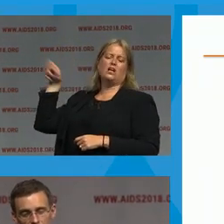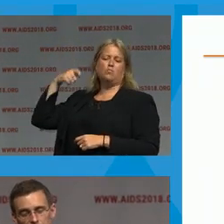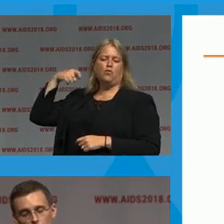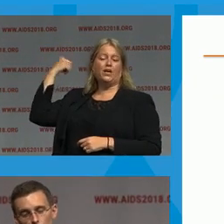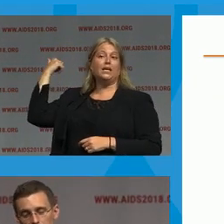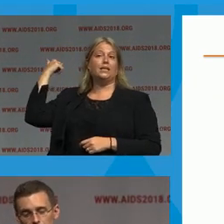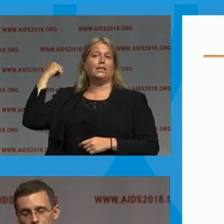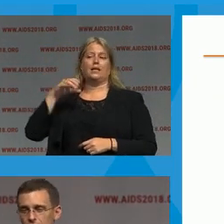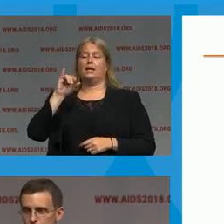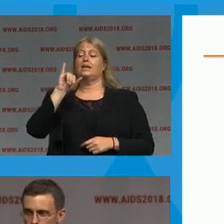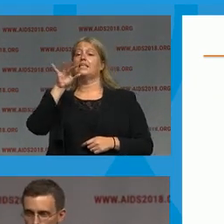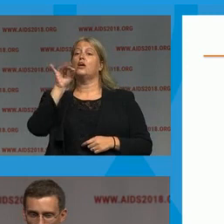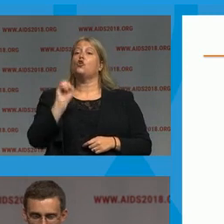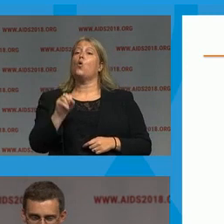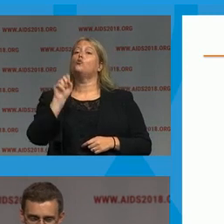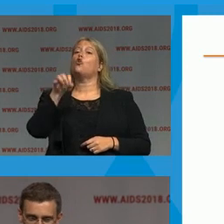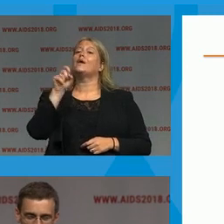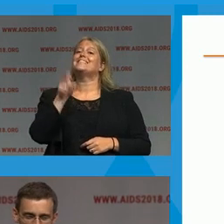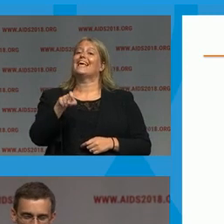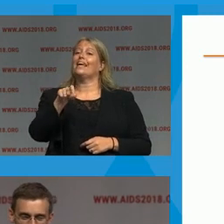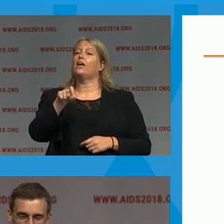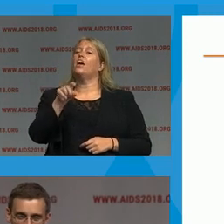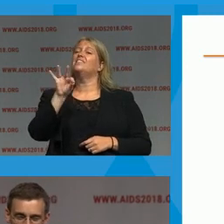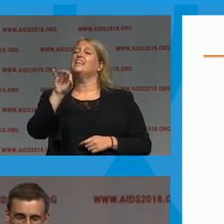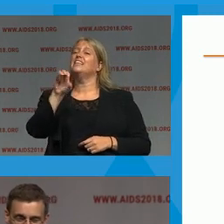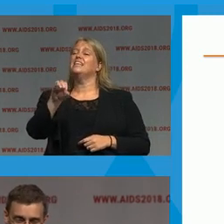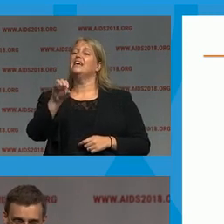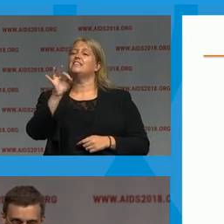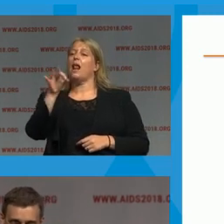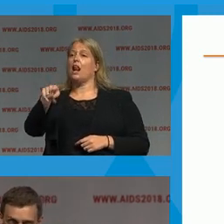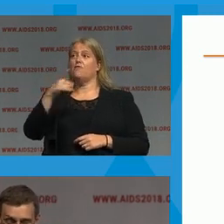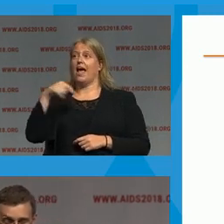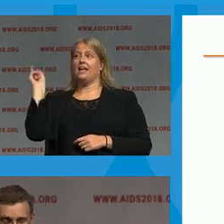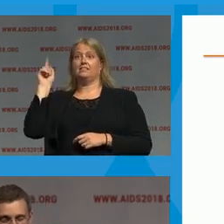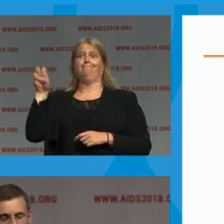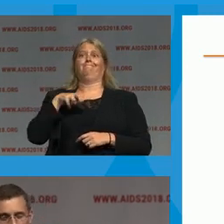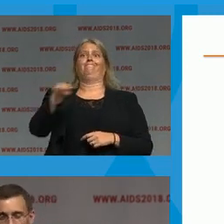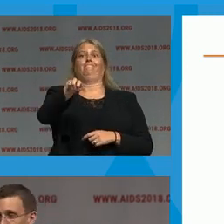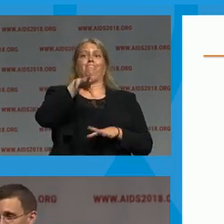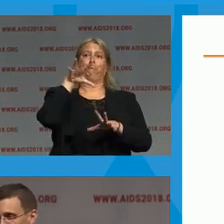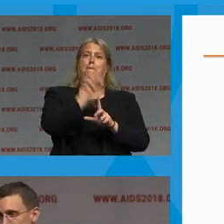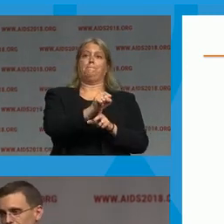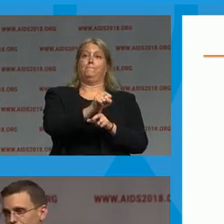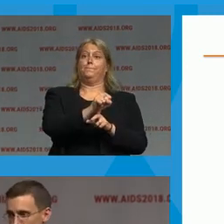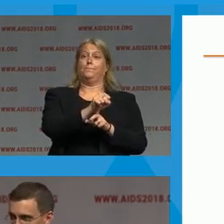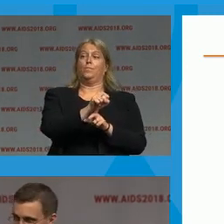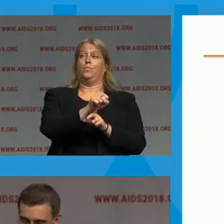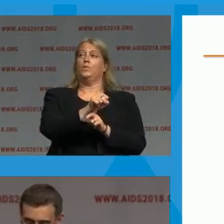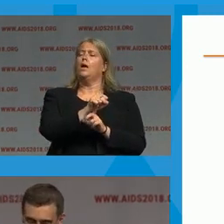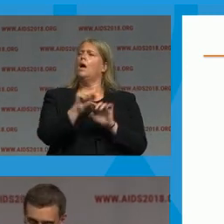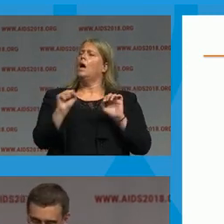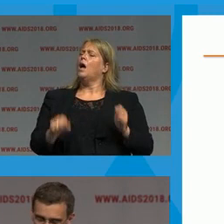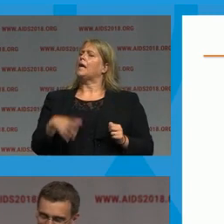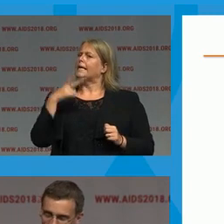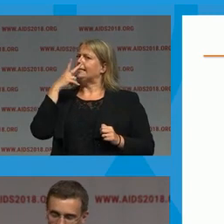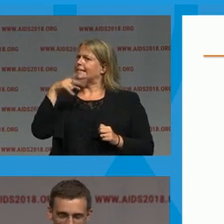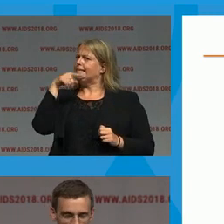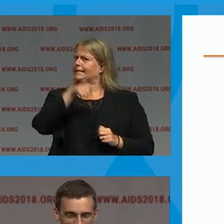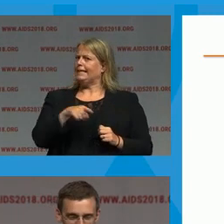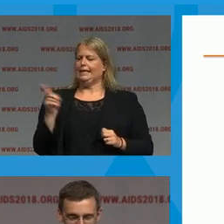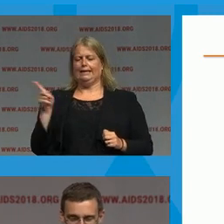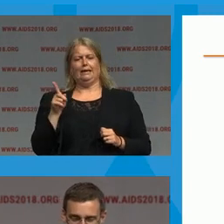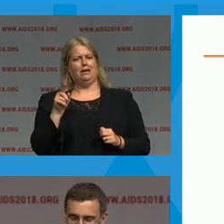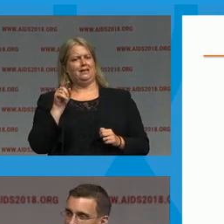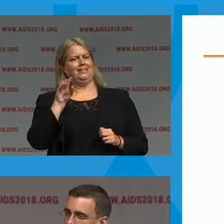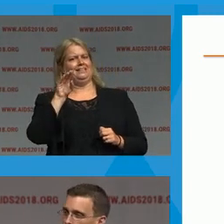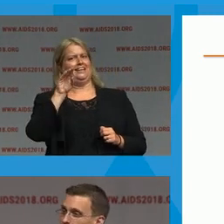cytotoxic T cell in red is going to run around, see an infected cell, grab it, and kill it. And you can see the guts of the